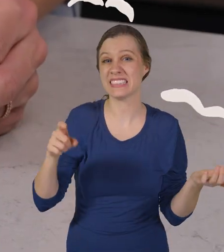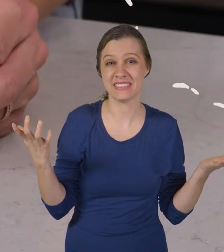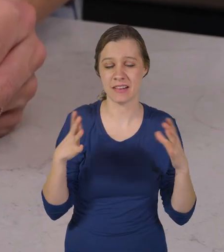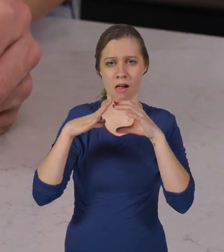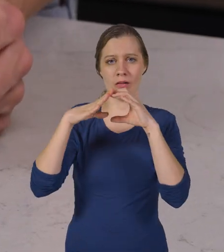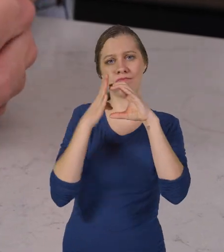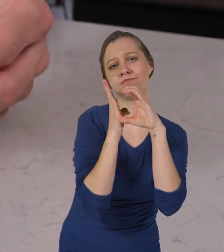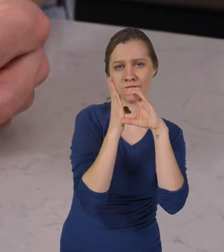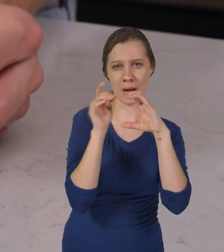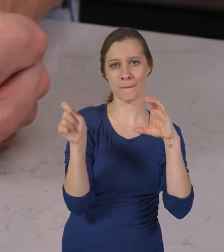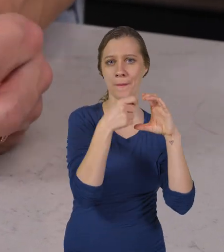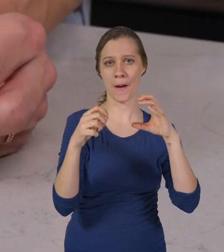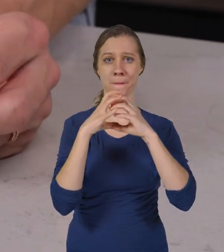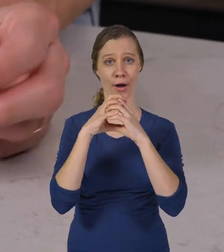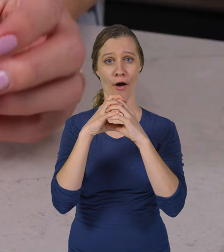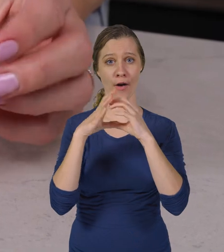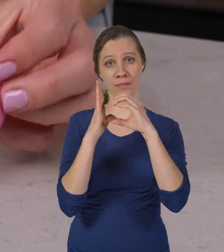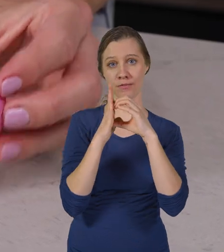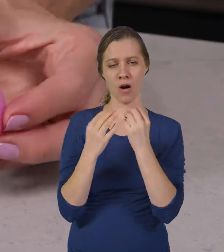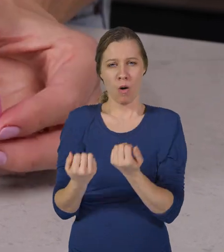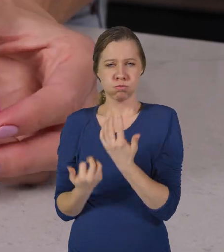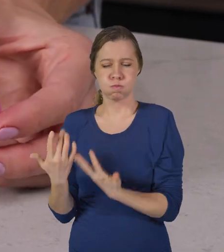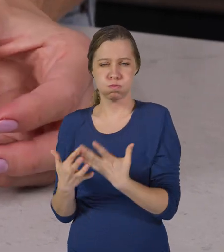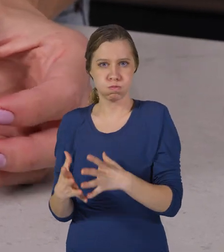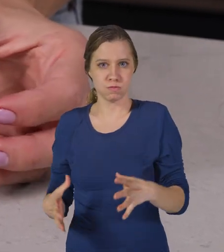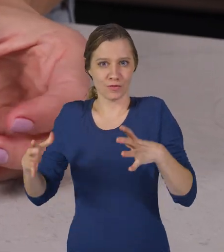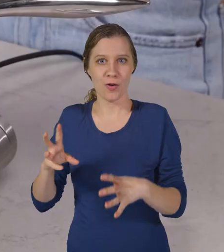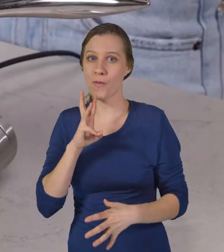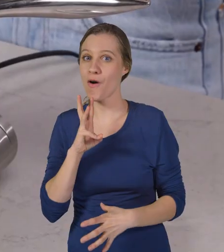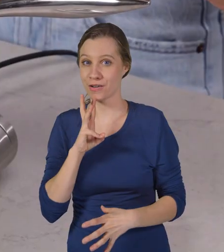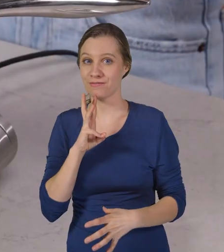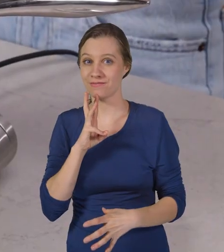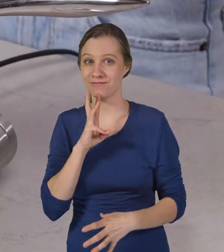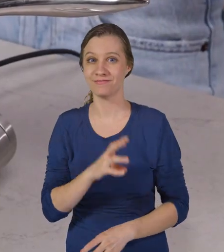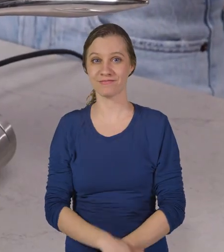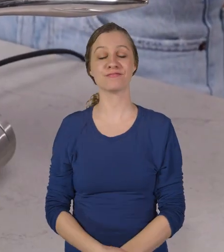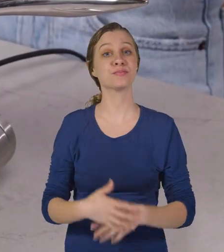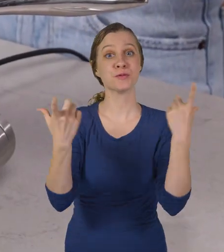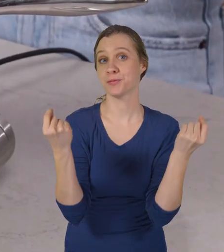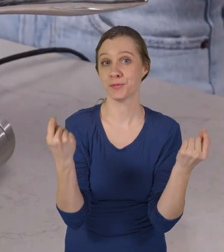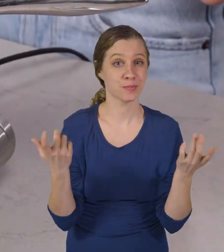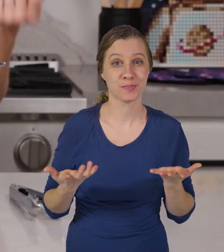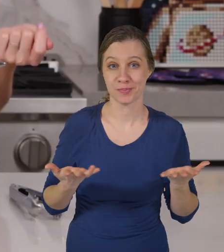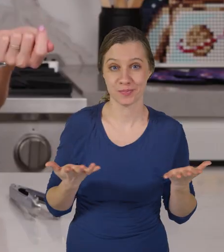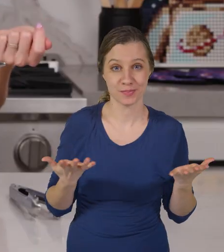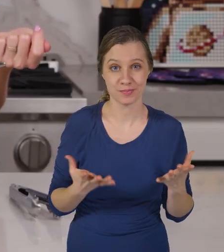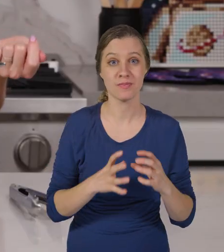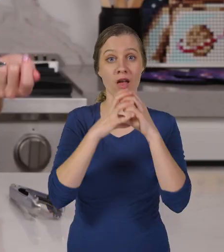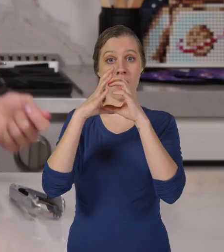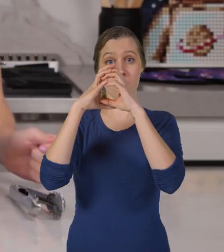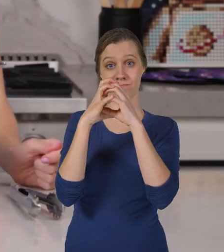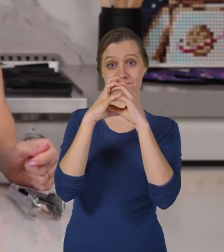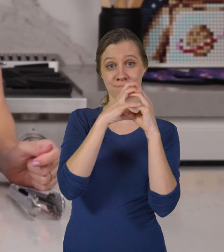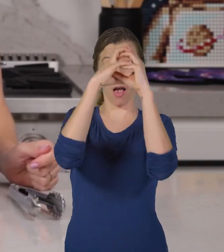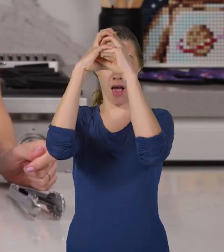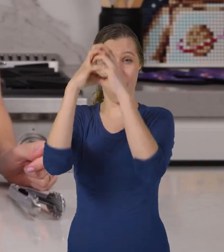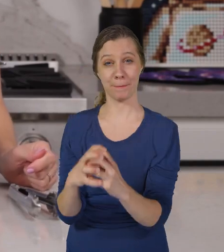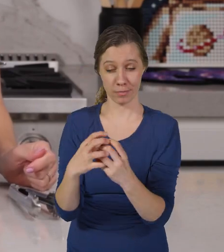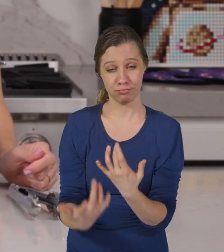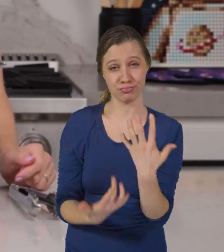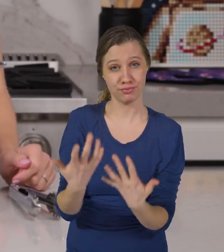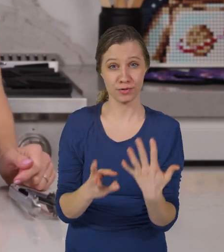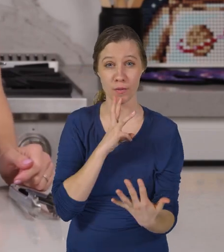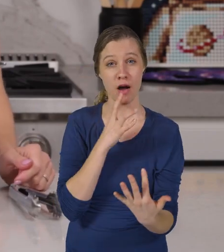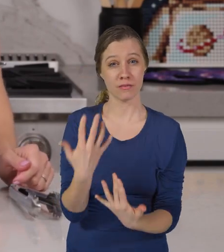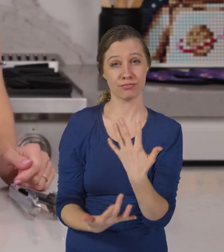For this one, all you need is your dented pingpong ball and a boiling pot of water. So, what you're going to do is place your